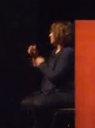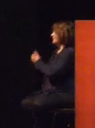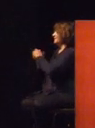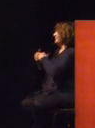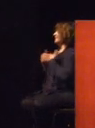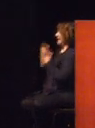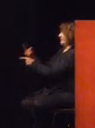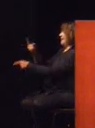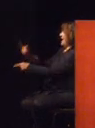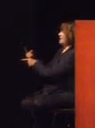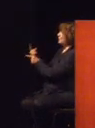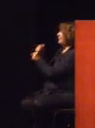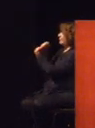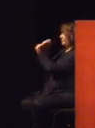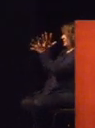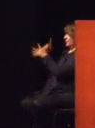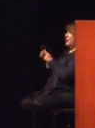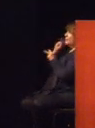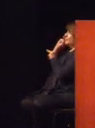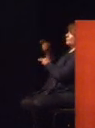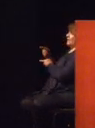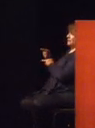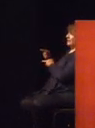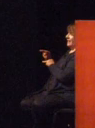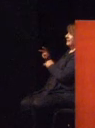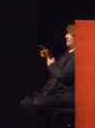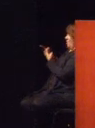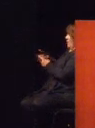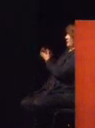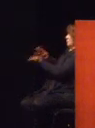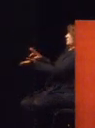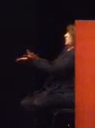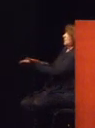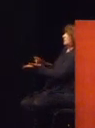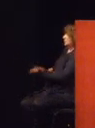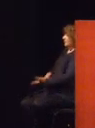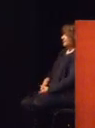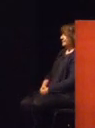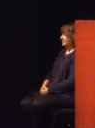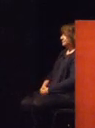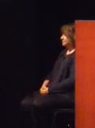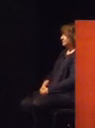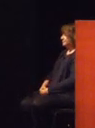accurate picture. But we are watching that closely as our students are registering.